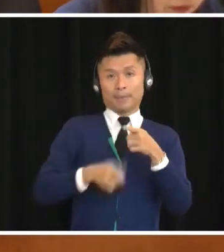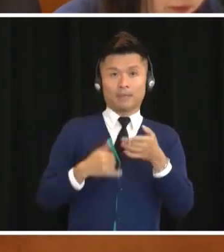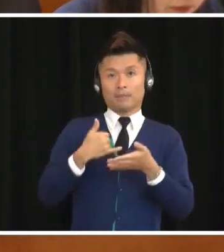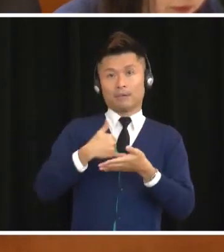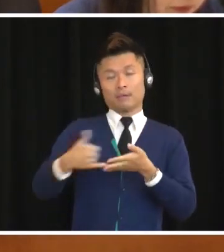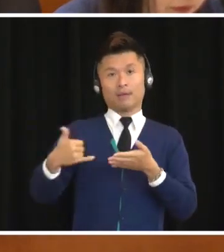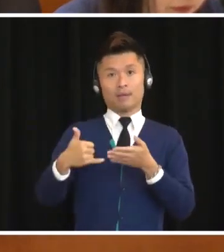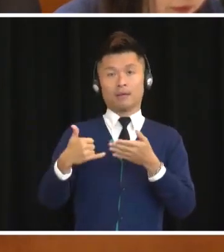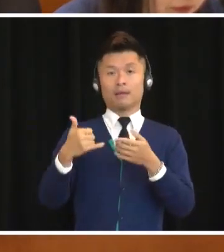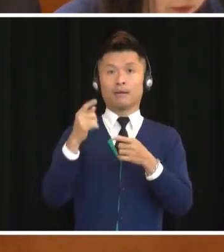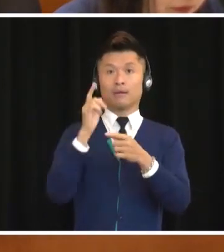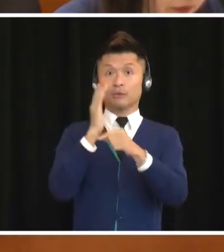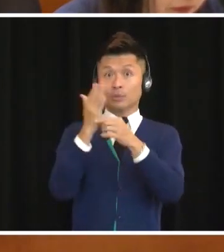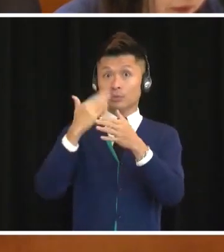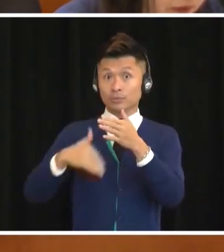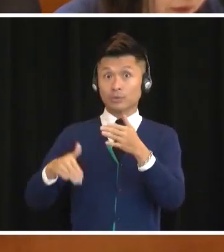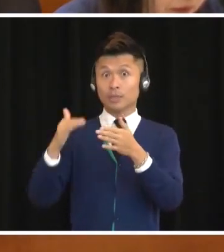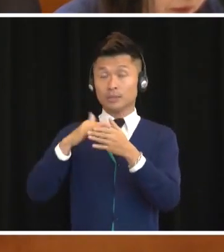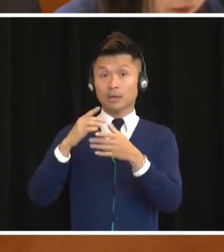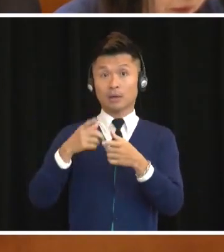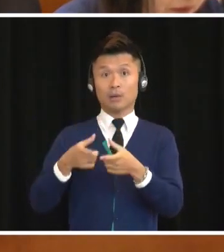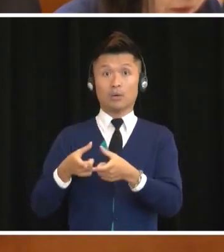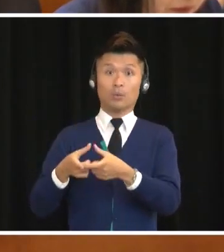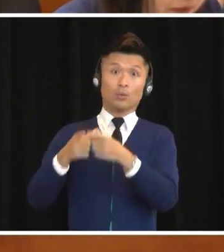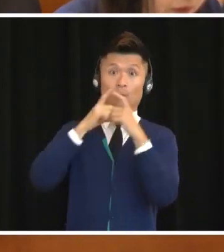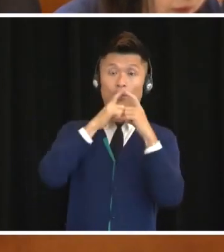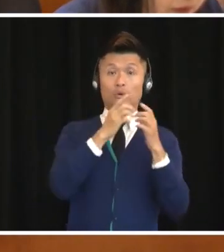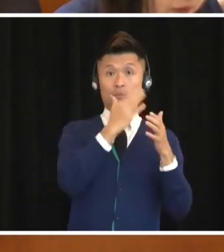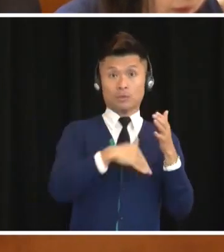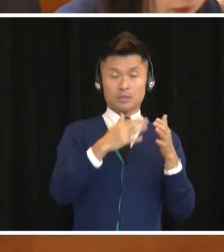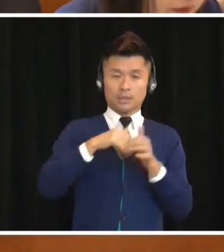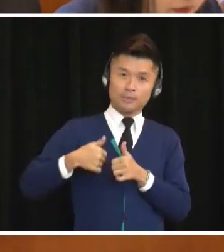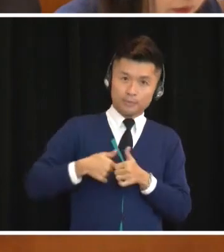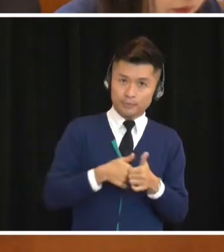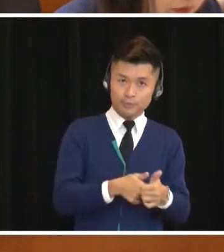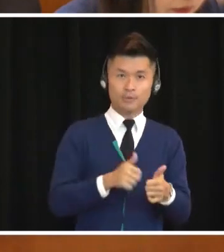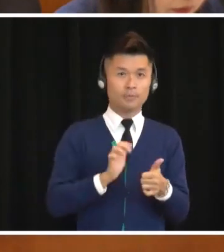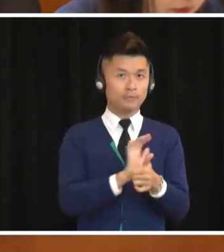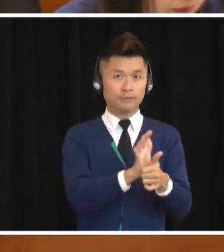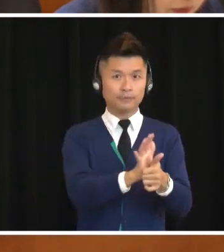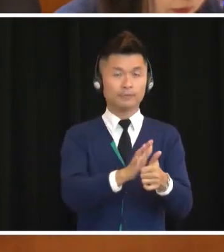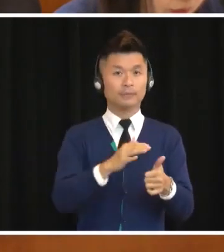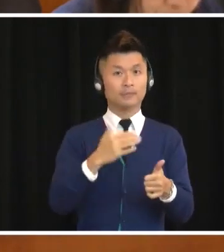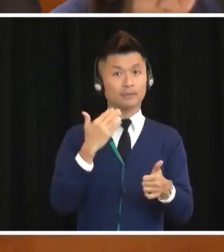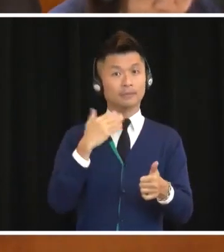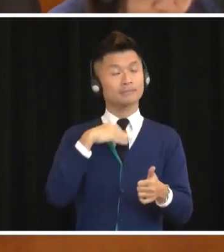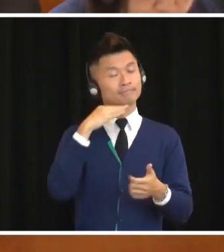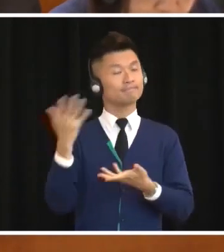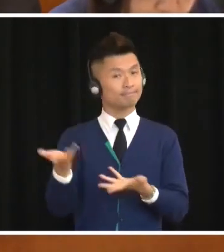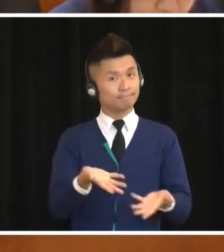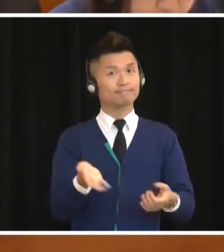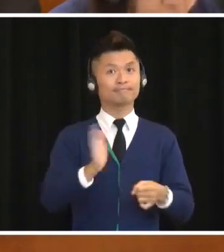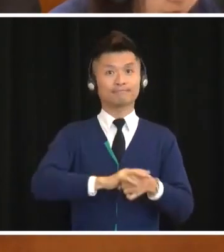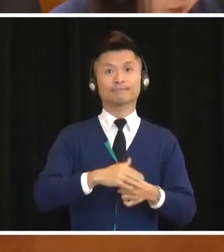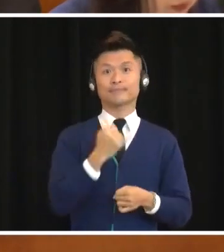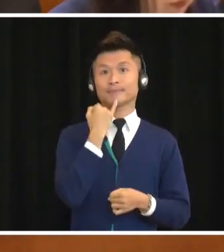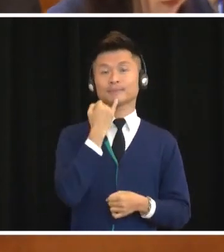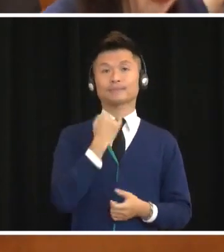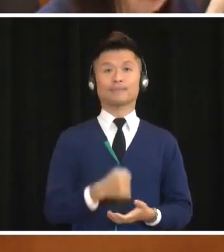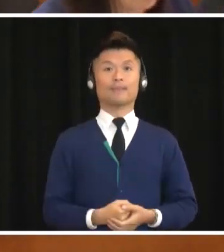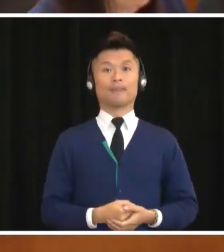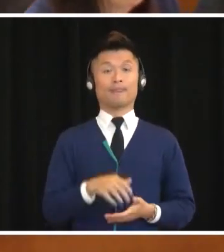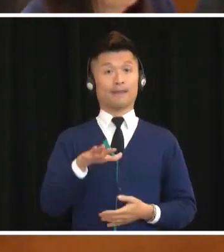you want to address what follow-up measures there are after the transition